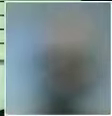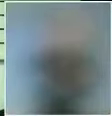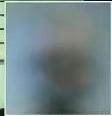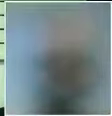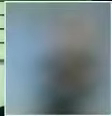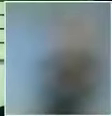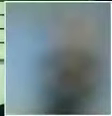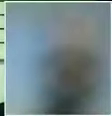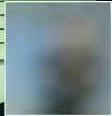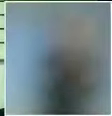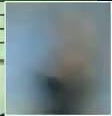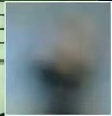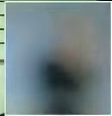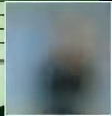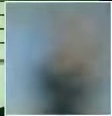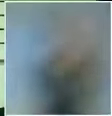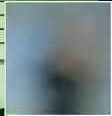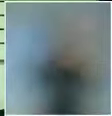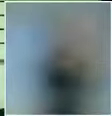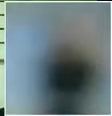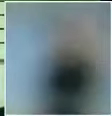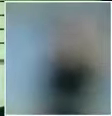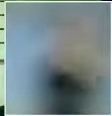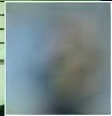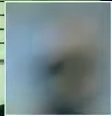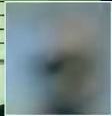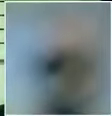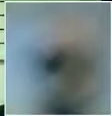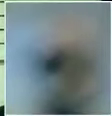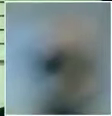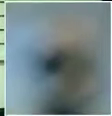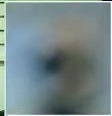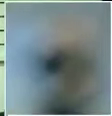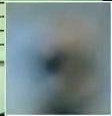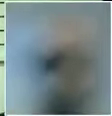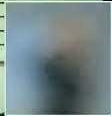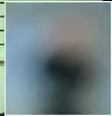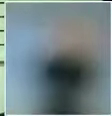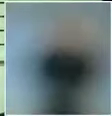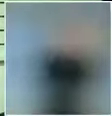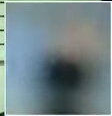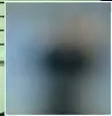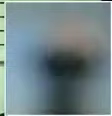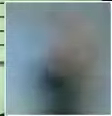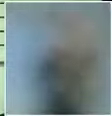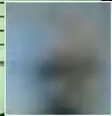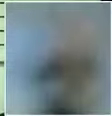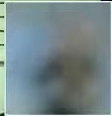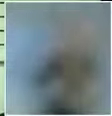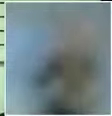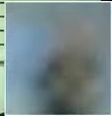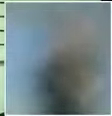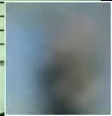of a very unconventional hotel group made of independent hoteliers. That means that we work with